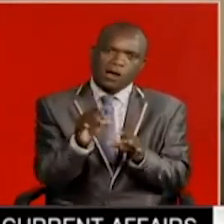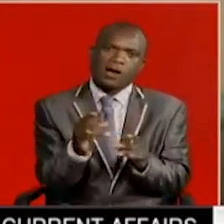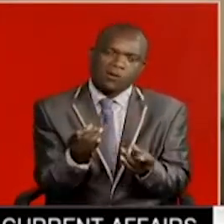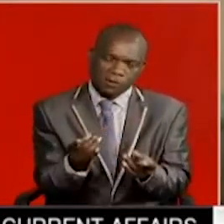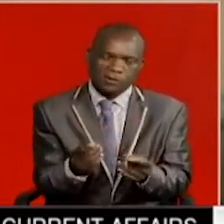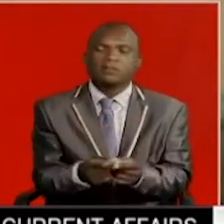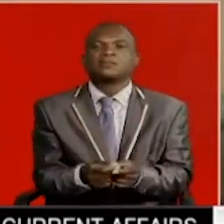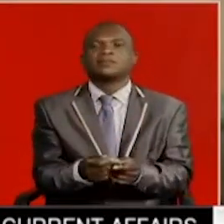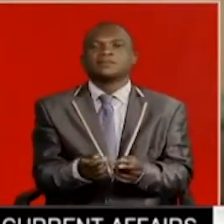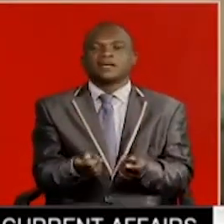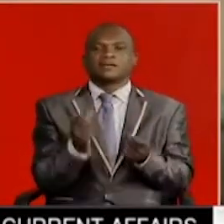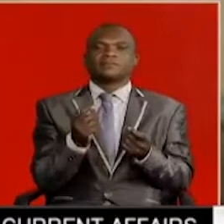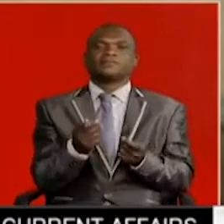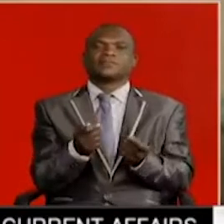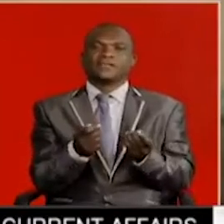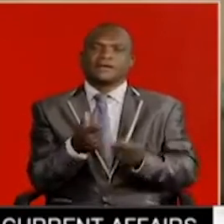Vaccination service delivery.